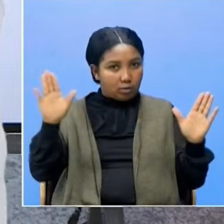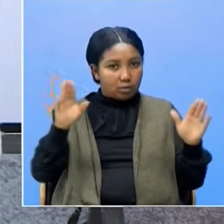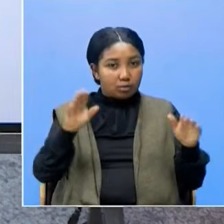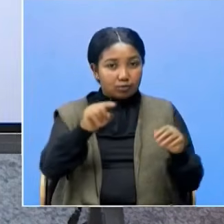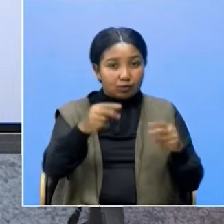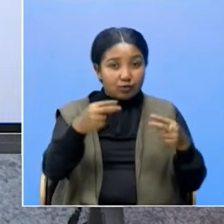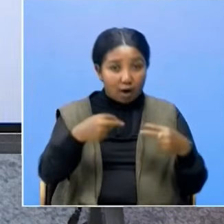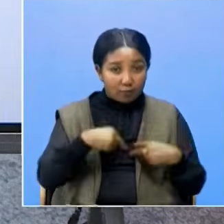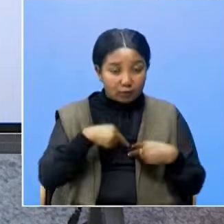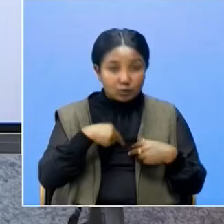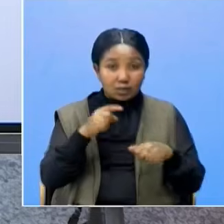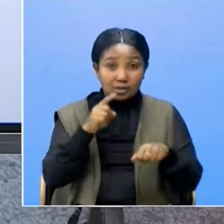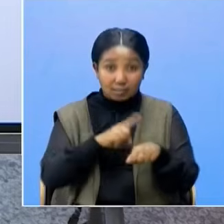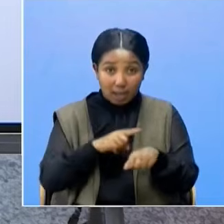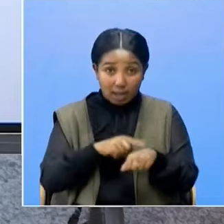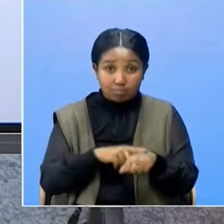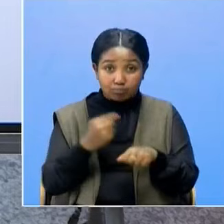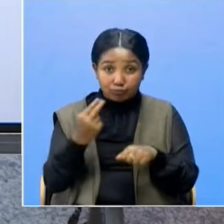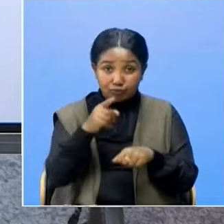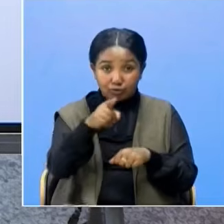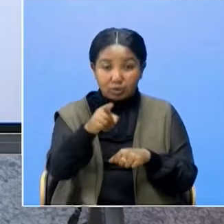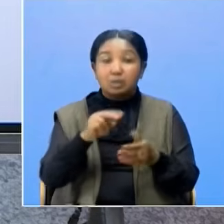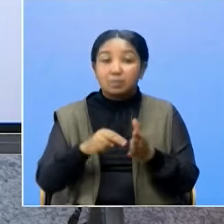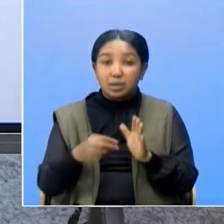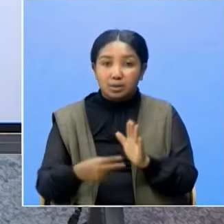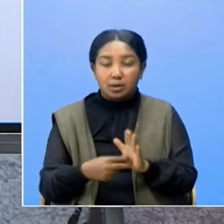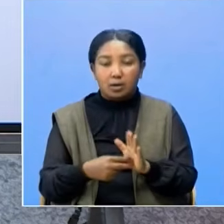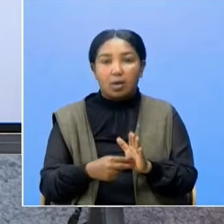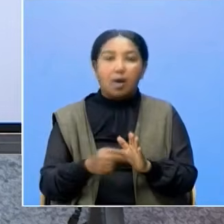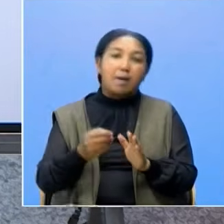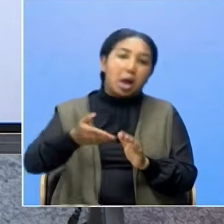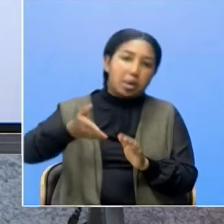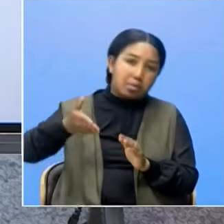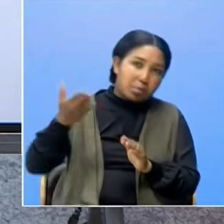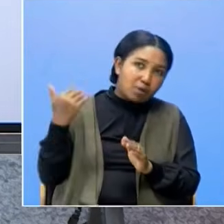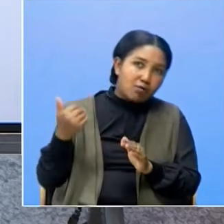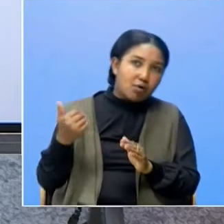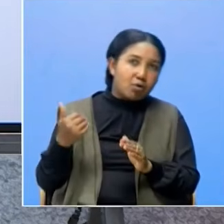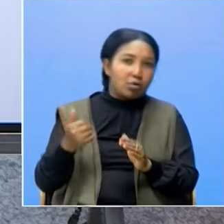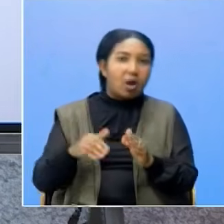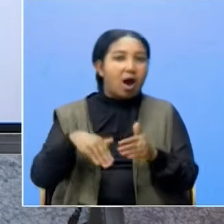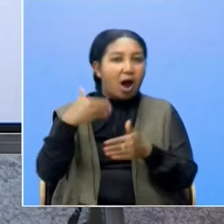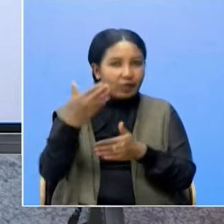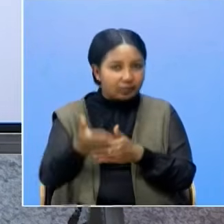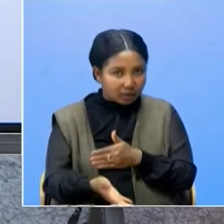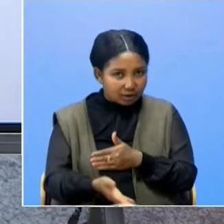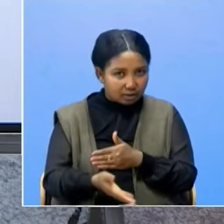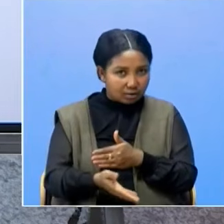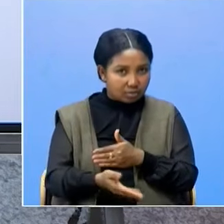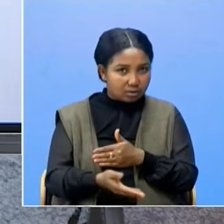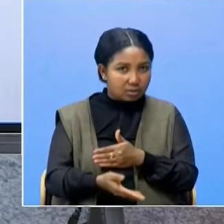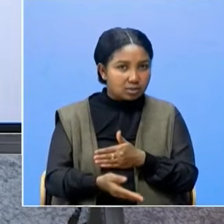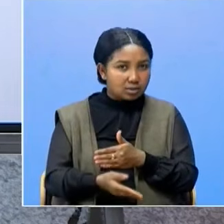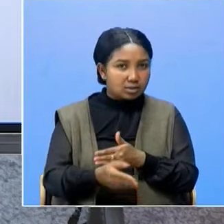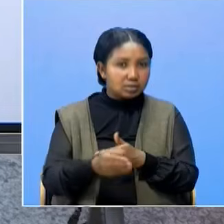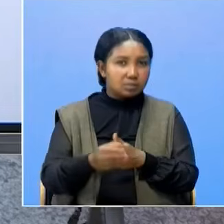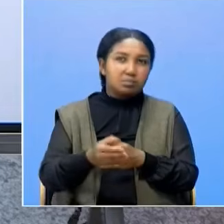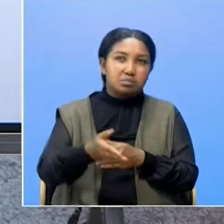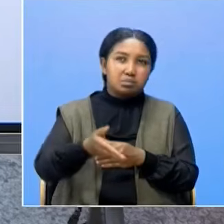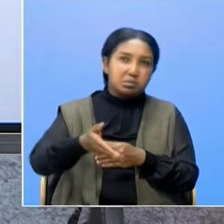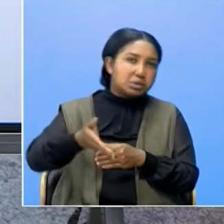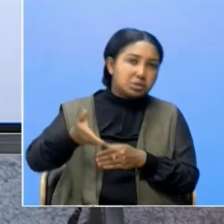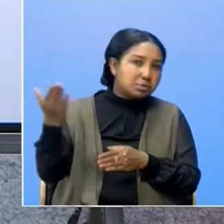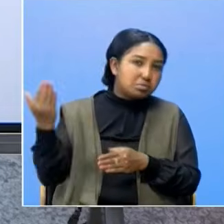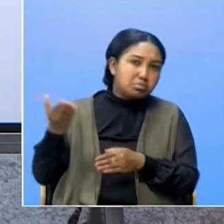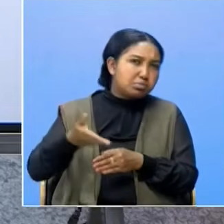to use a time adverb, it is like before, after this or that, yeah? Some days ago, something like